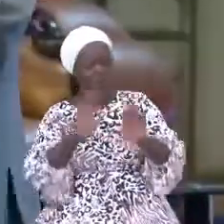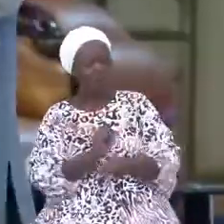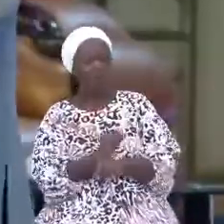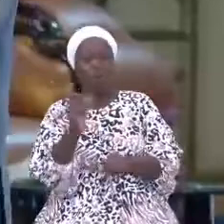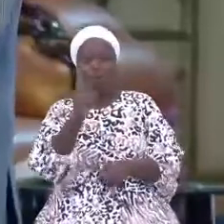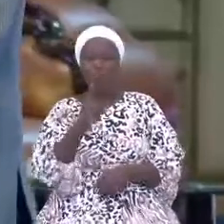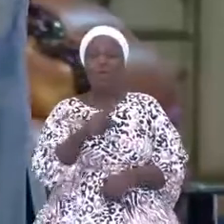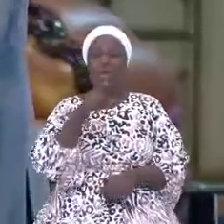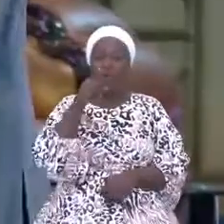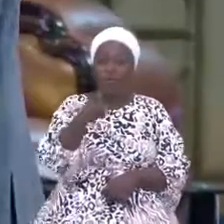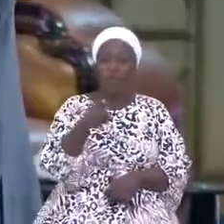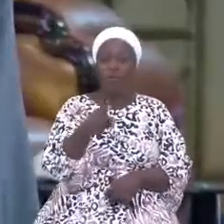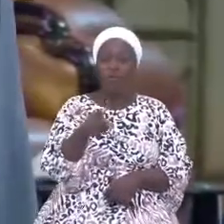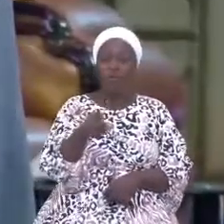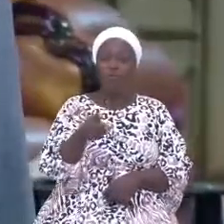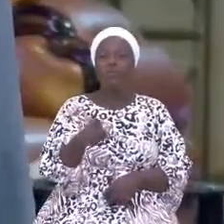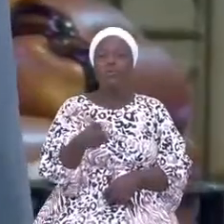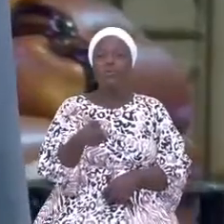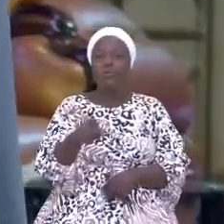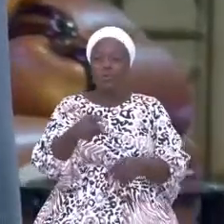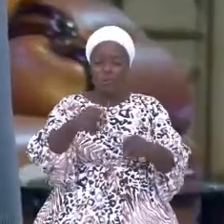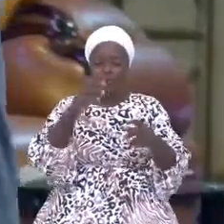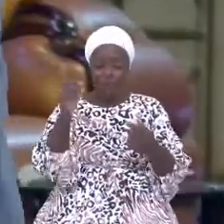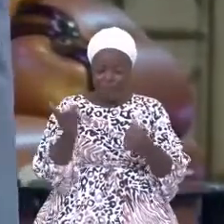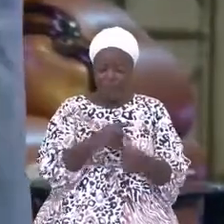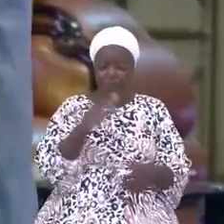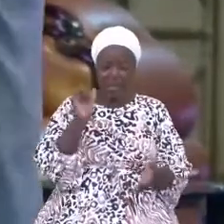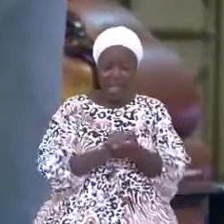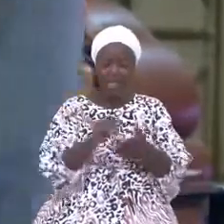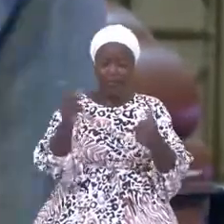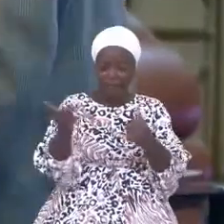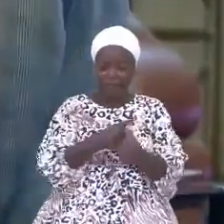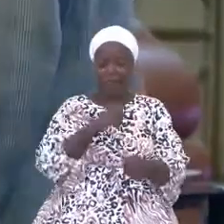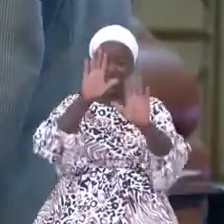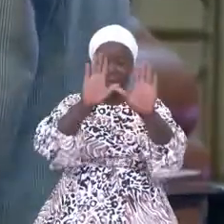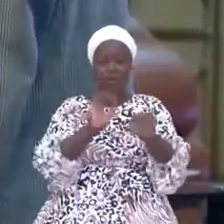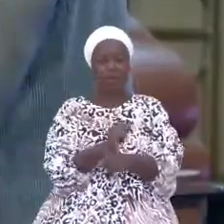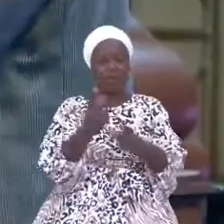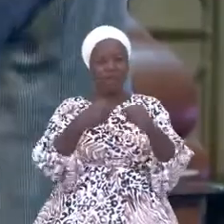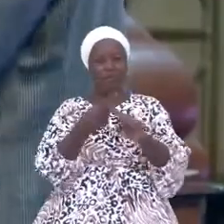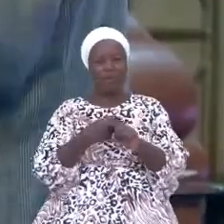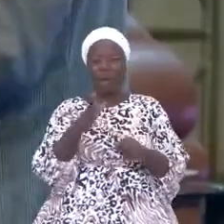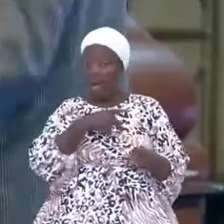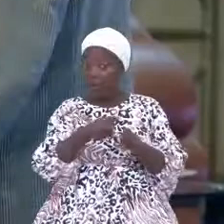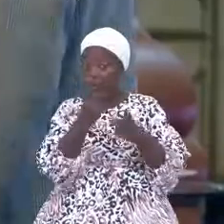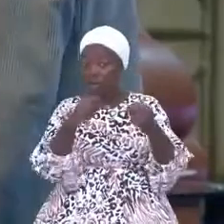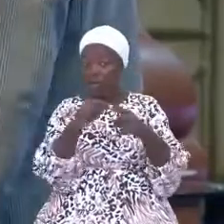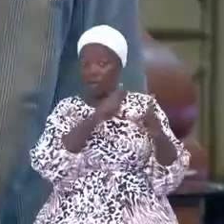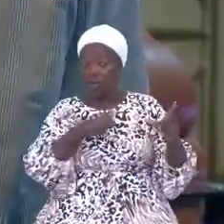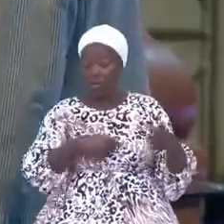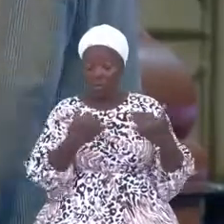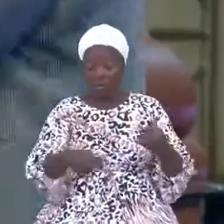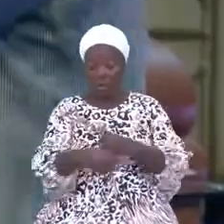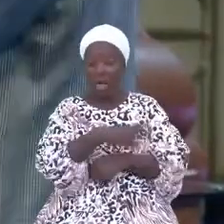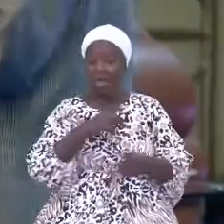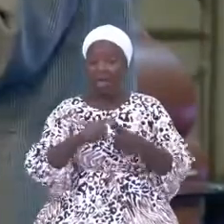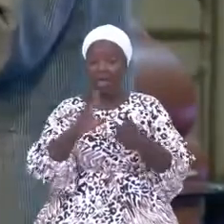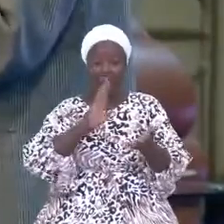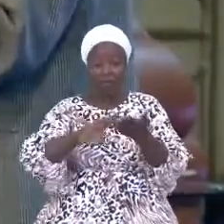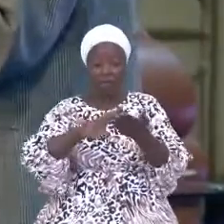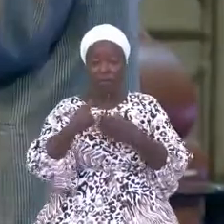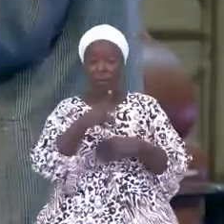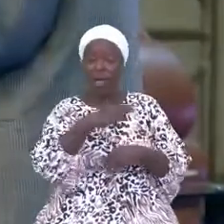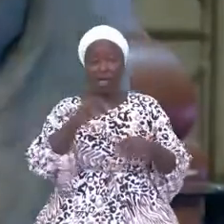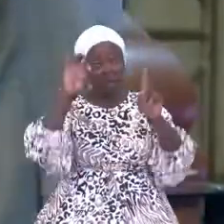where that first miracle came from. As you come to the Lord today and he forgives you and he gives